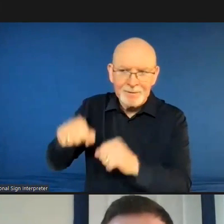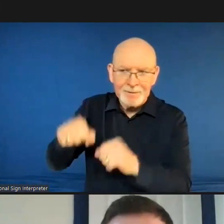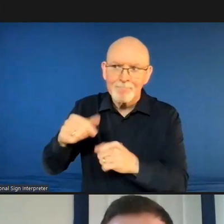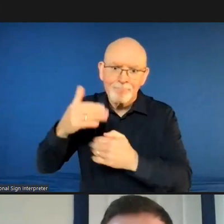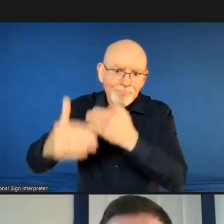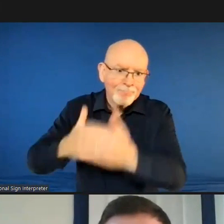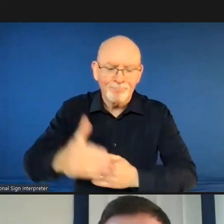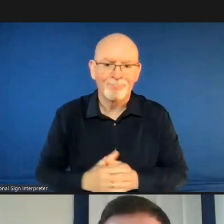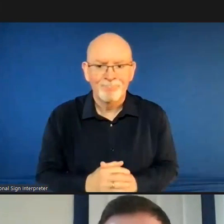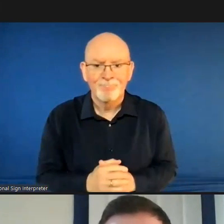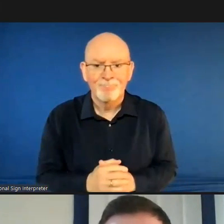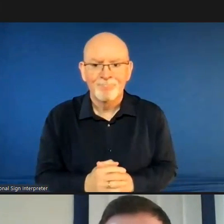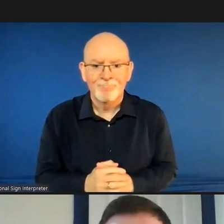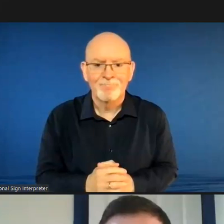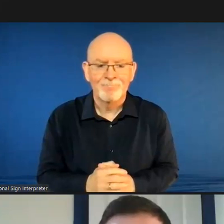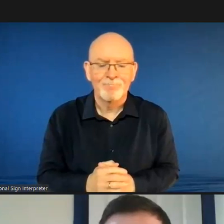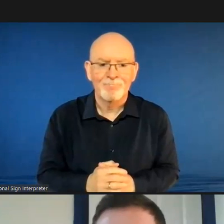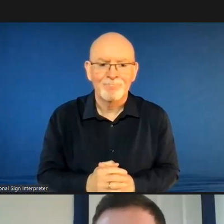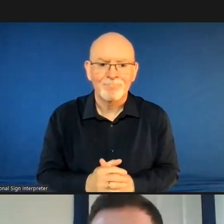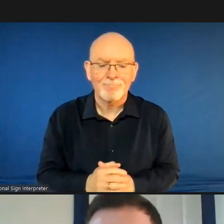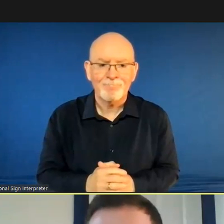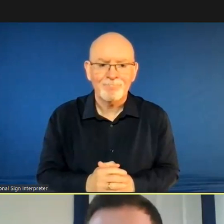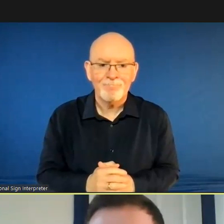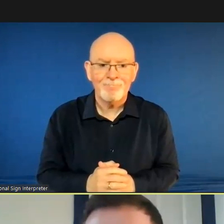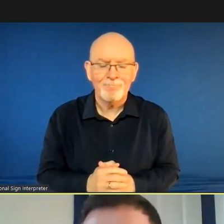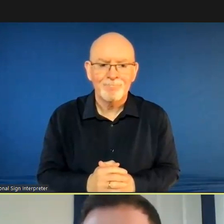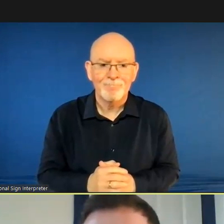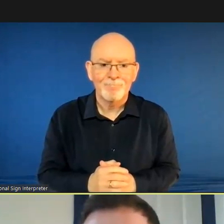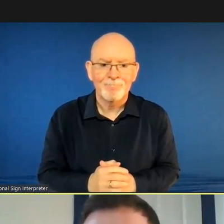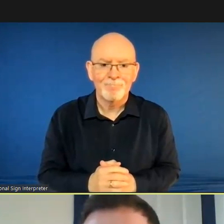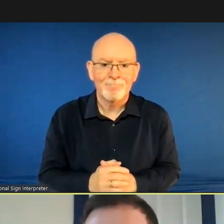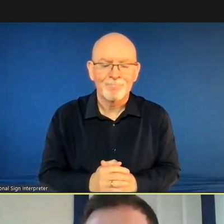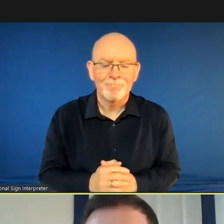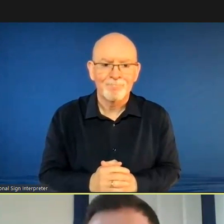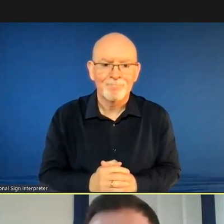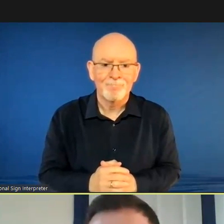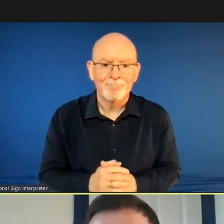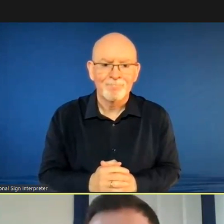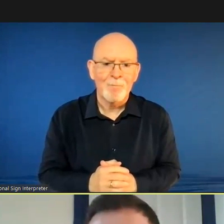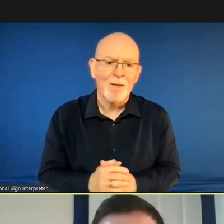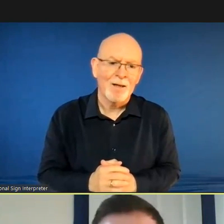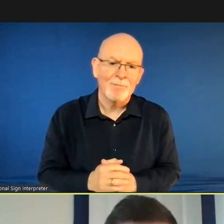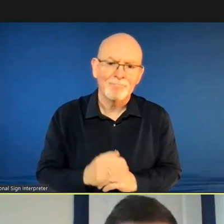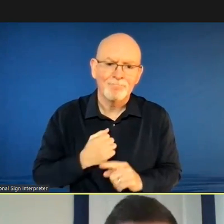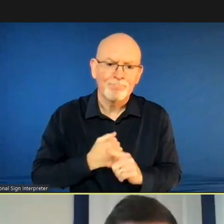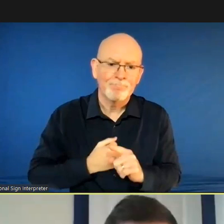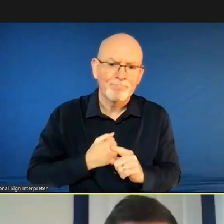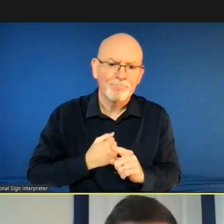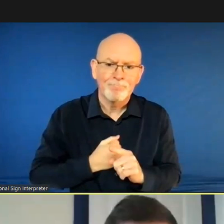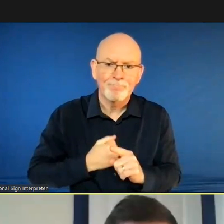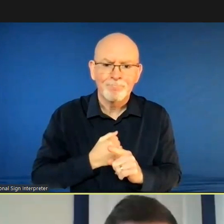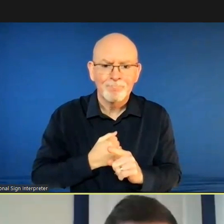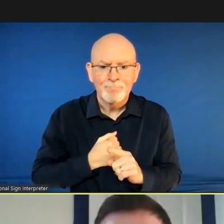Nick, you've just gone on mute. Oh, apologies. It is not an underestimation to say that you are one of the